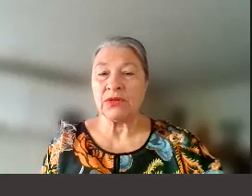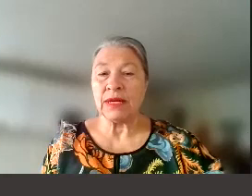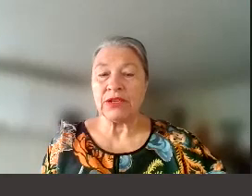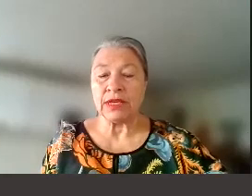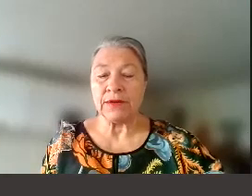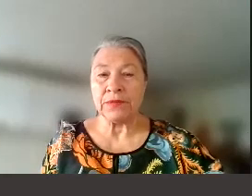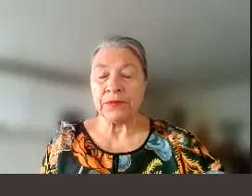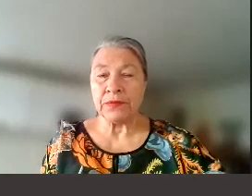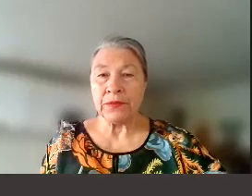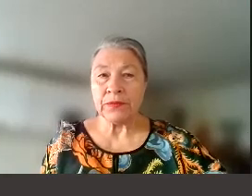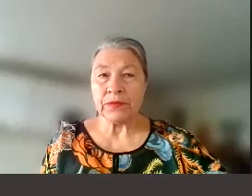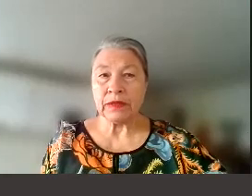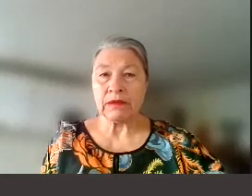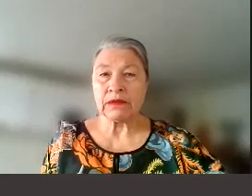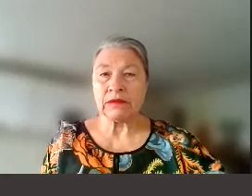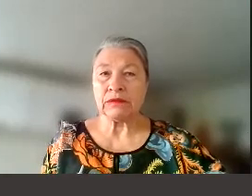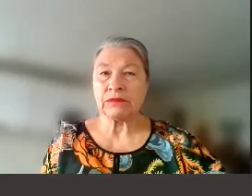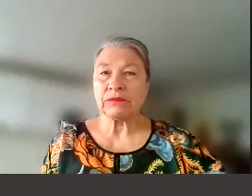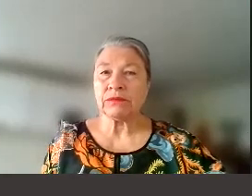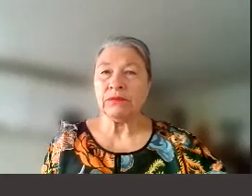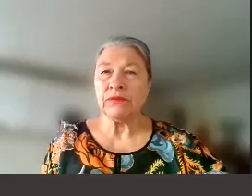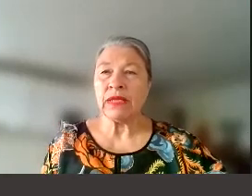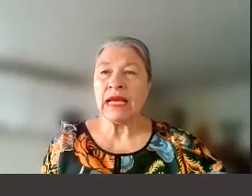that situation.